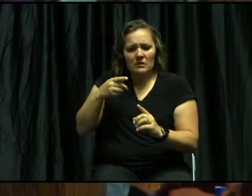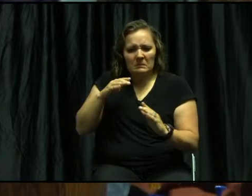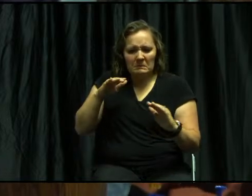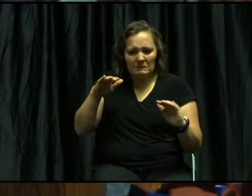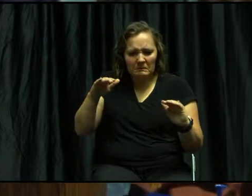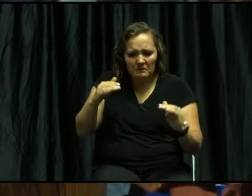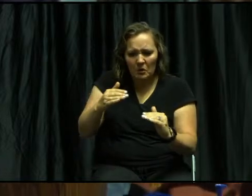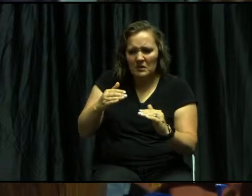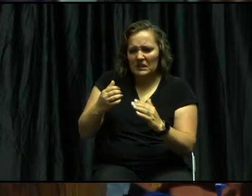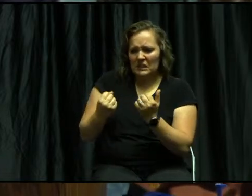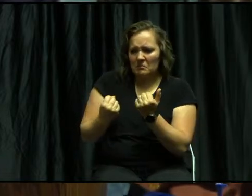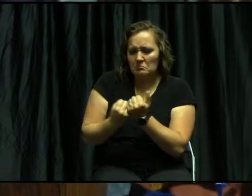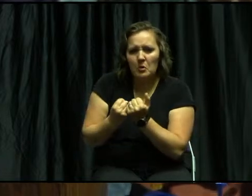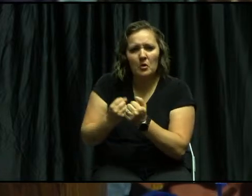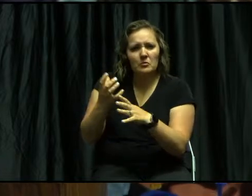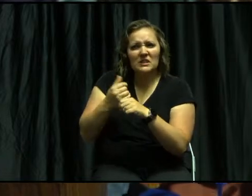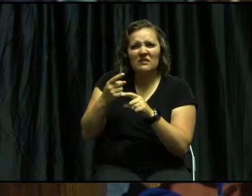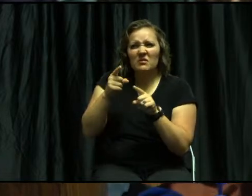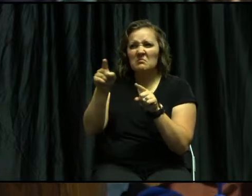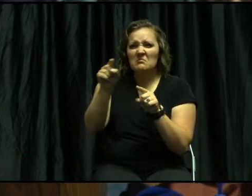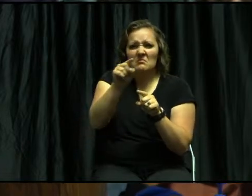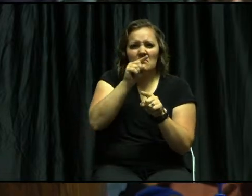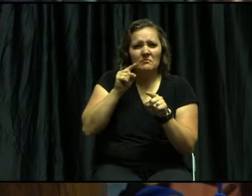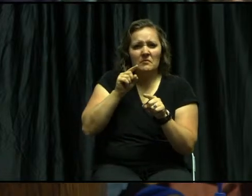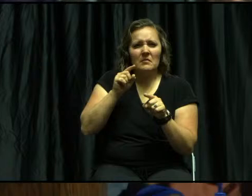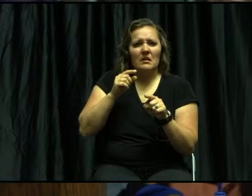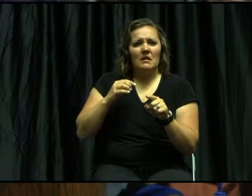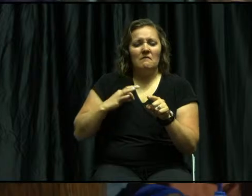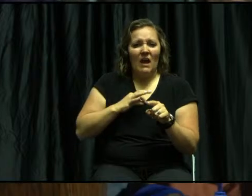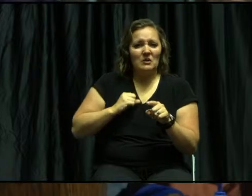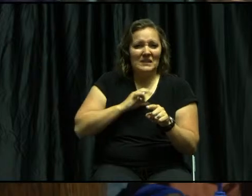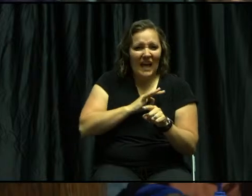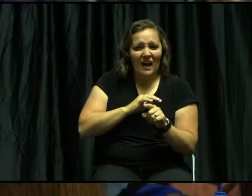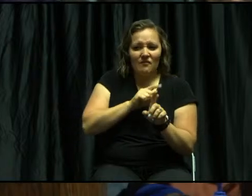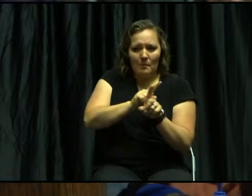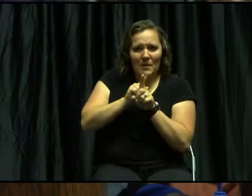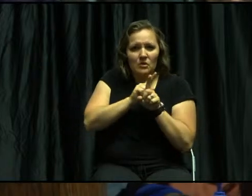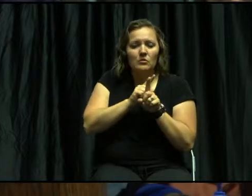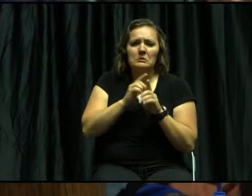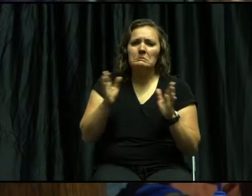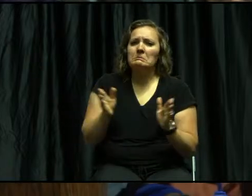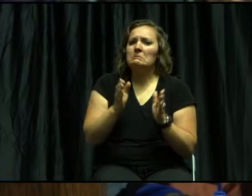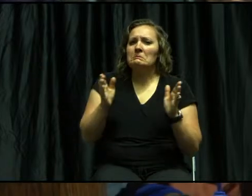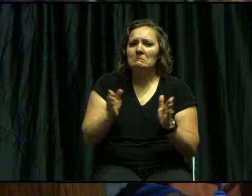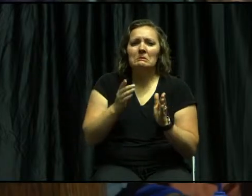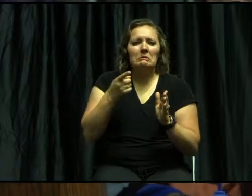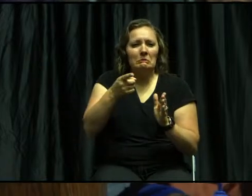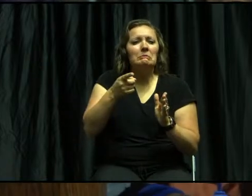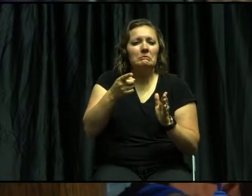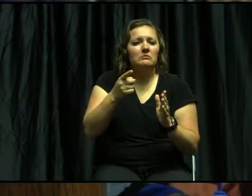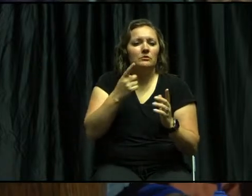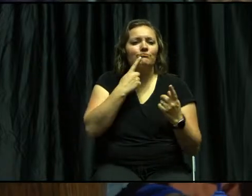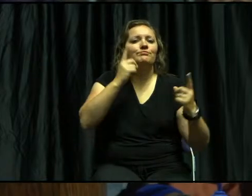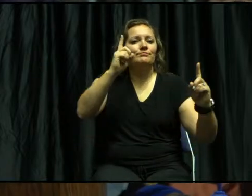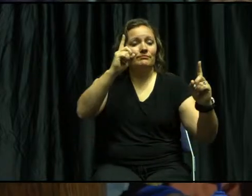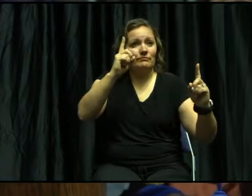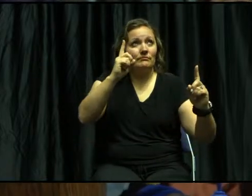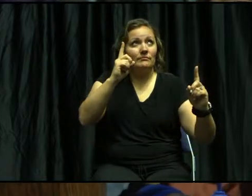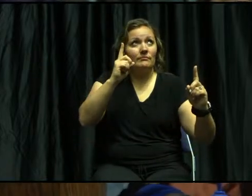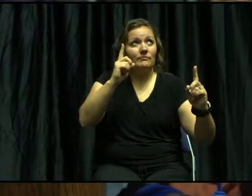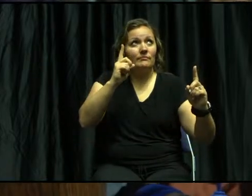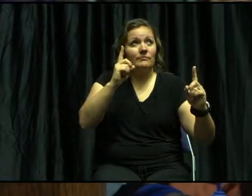have received from faculty, staff, and other mentors has prepared you to succeed. In terms of return